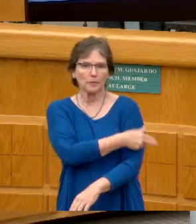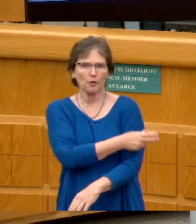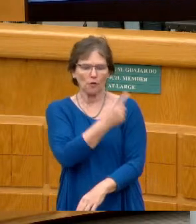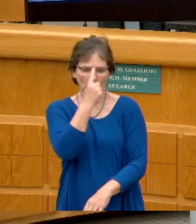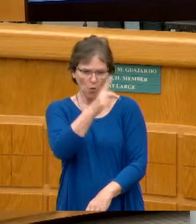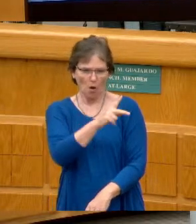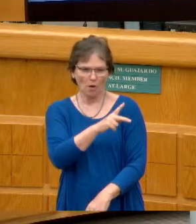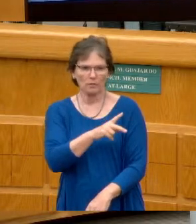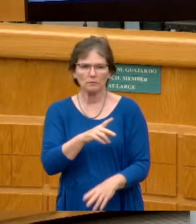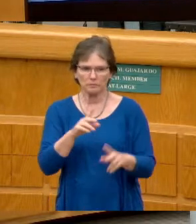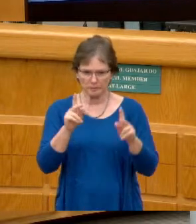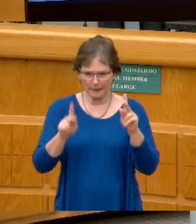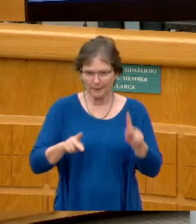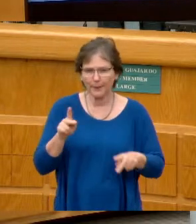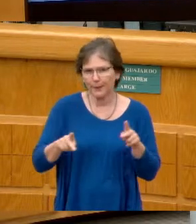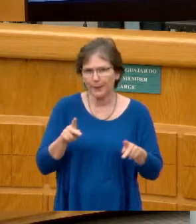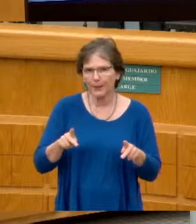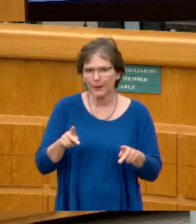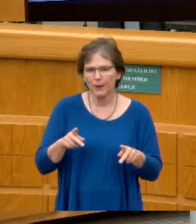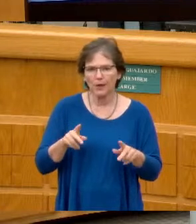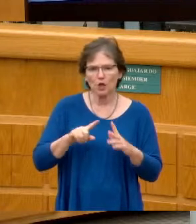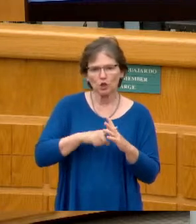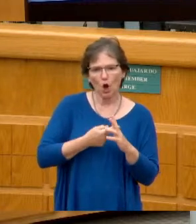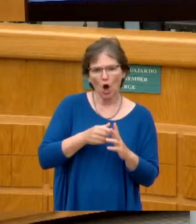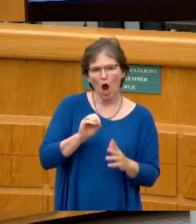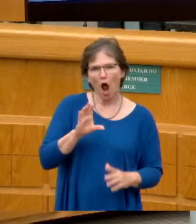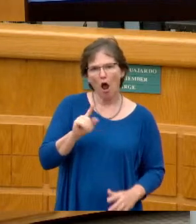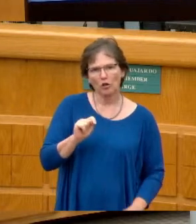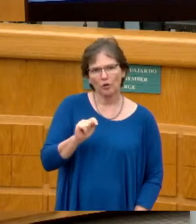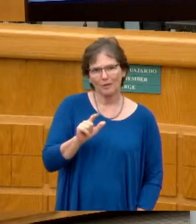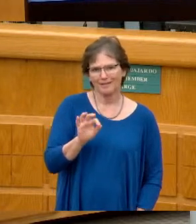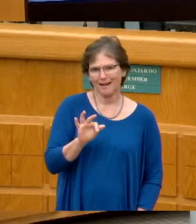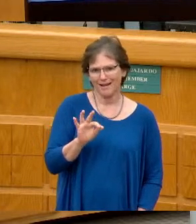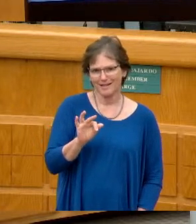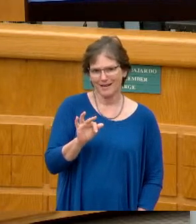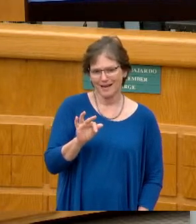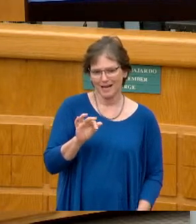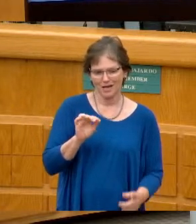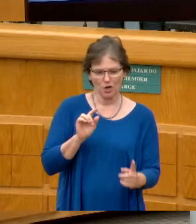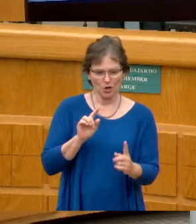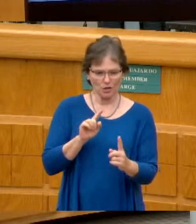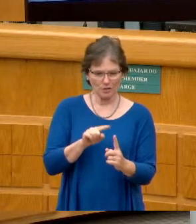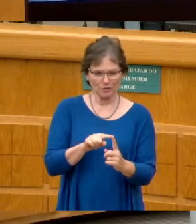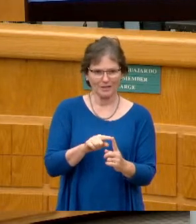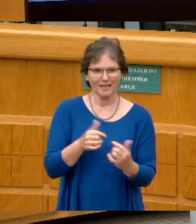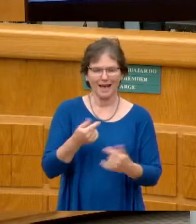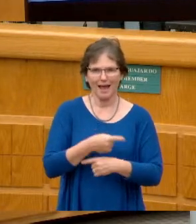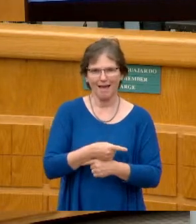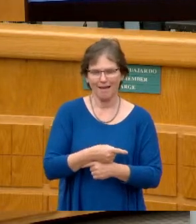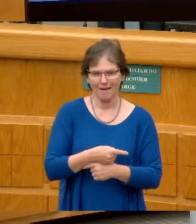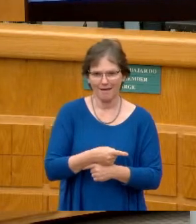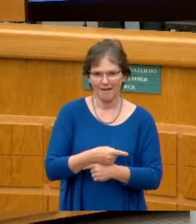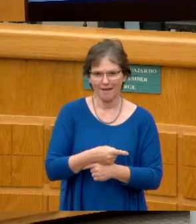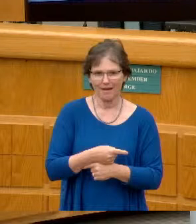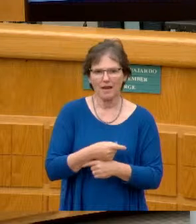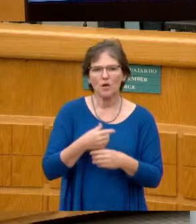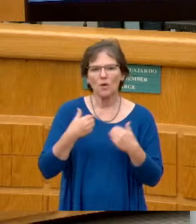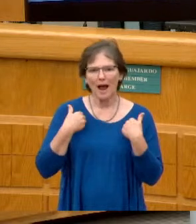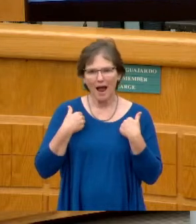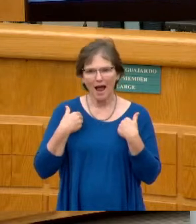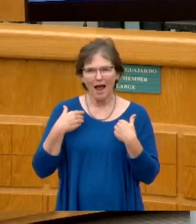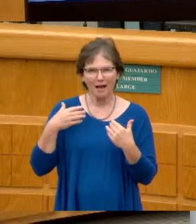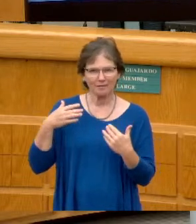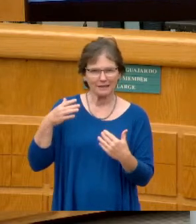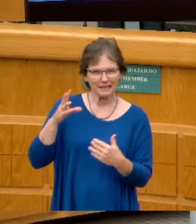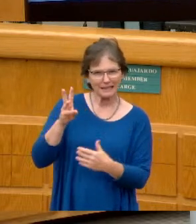20-day recovery period. Active cases, it stays at 373, and no deaths today,